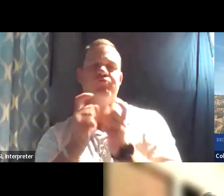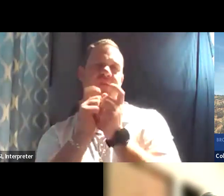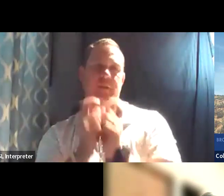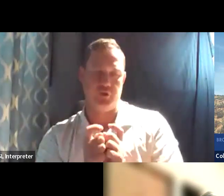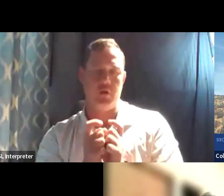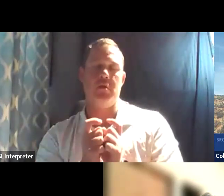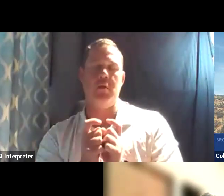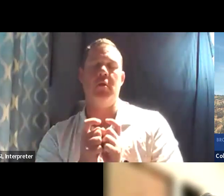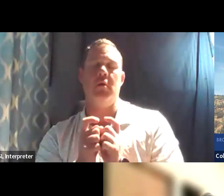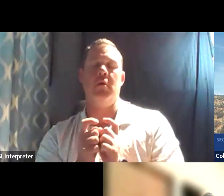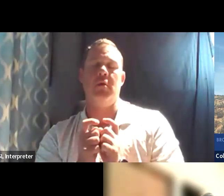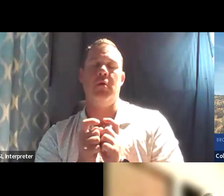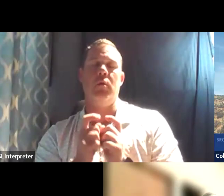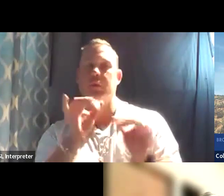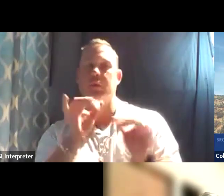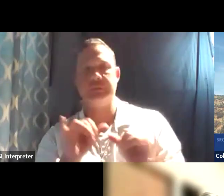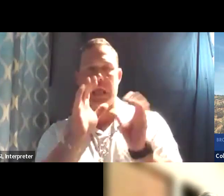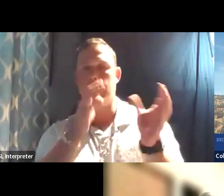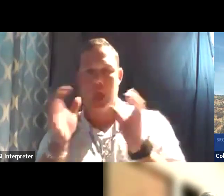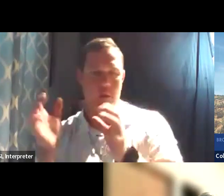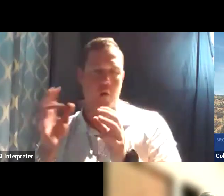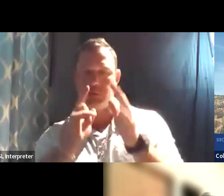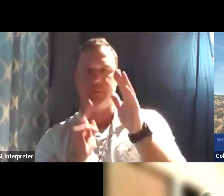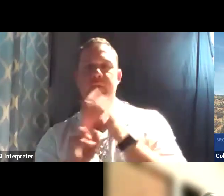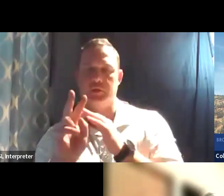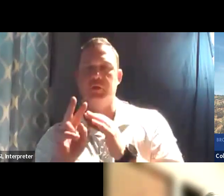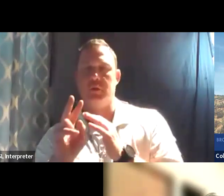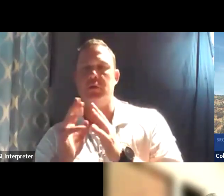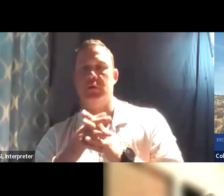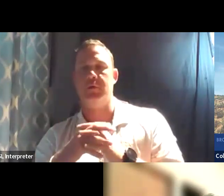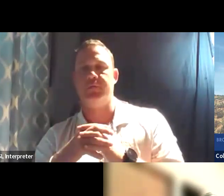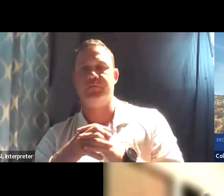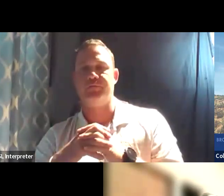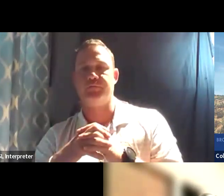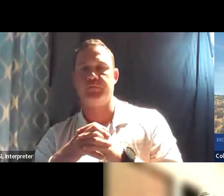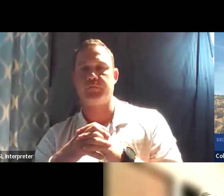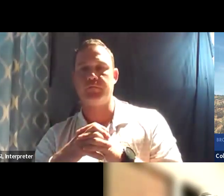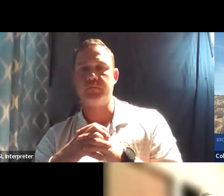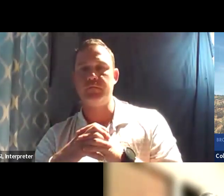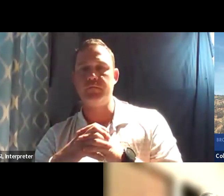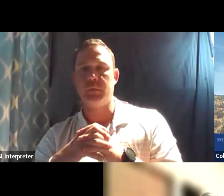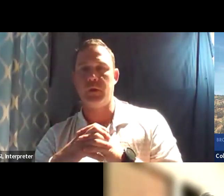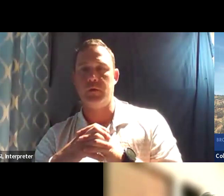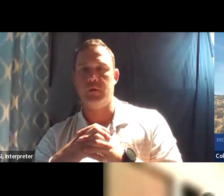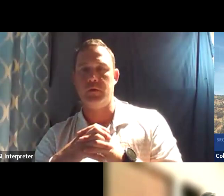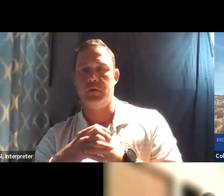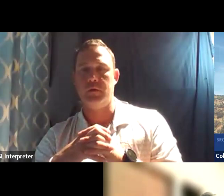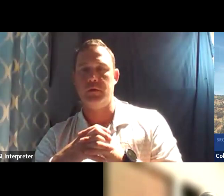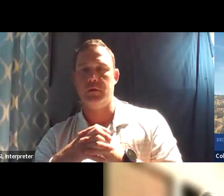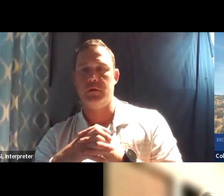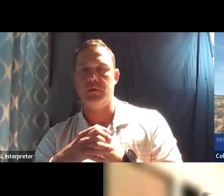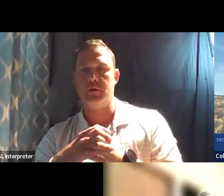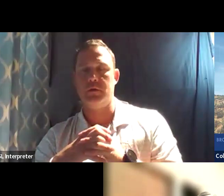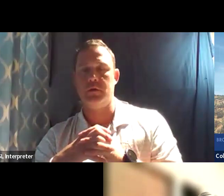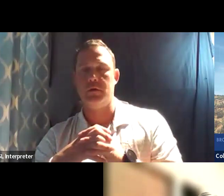equity plan with the same categories, vision, and all that kind of stuff. And so one question is, does that,